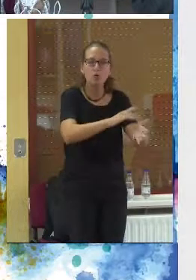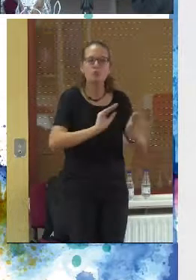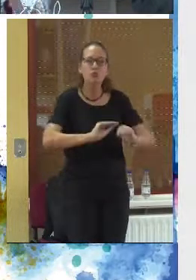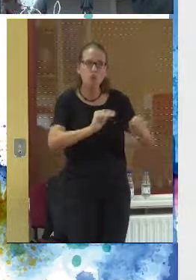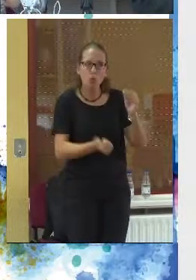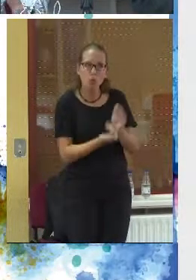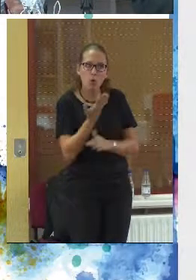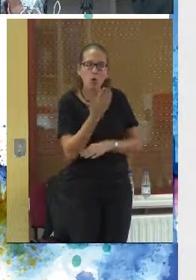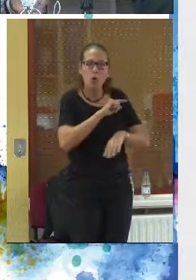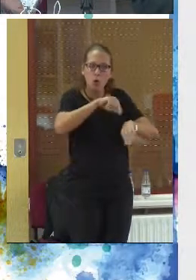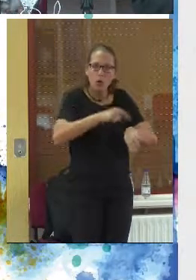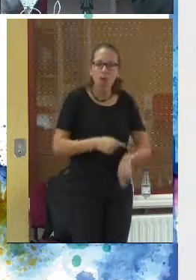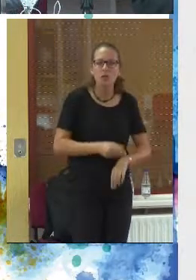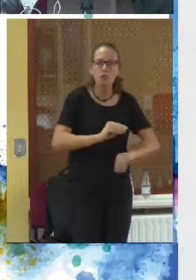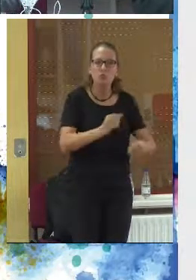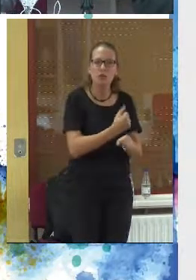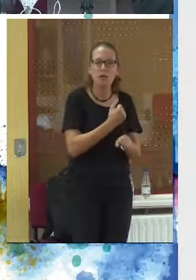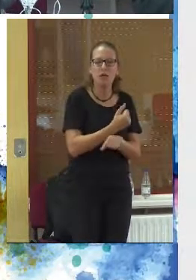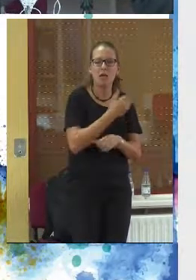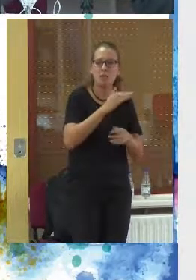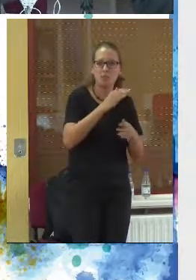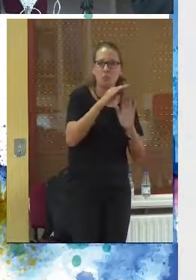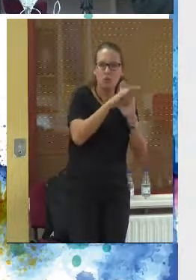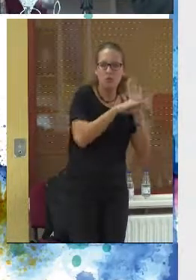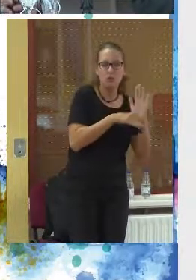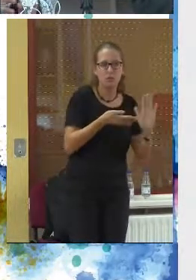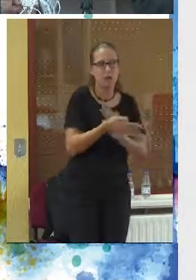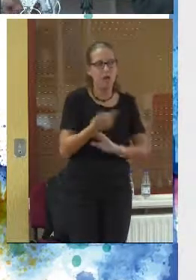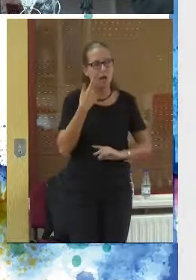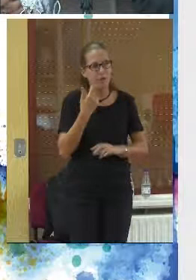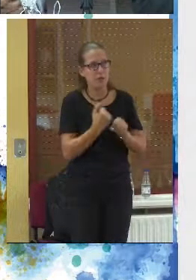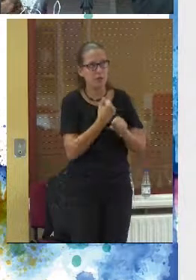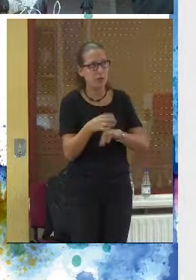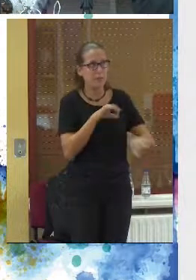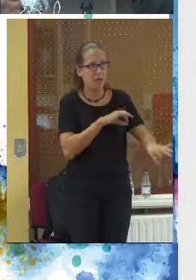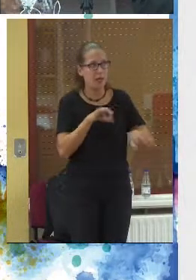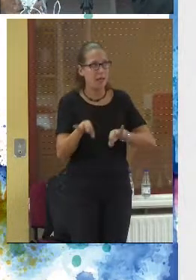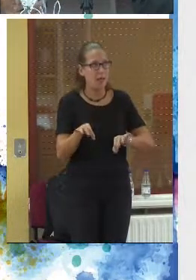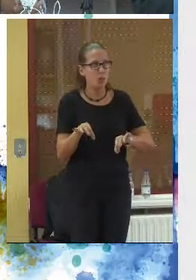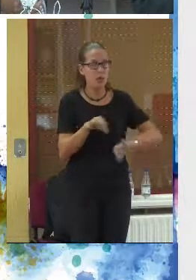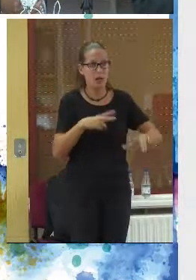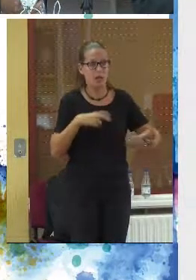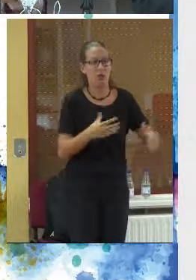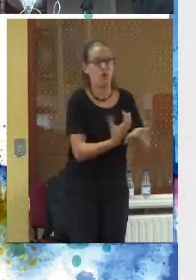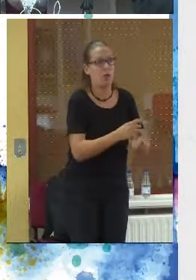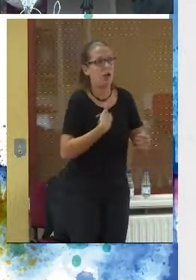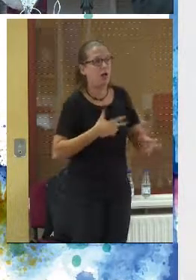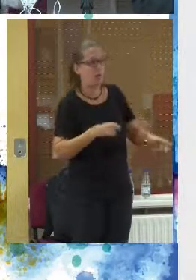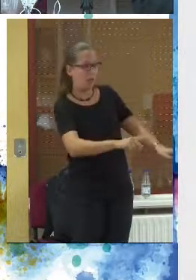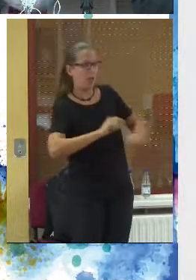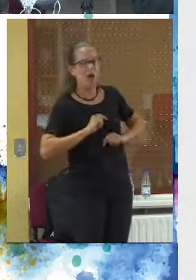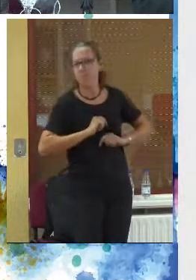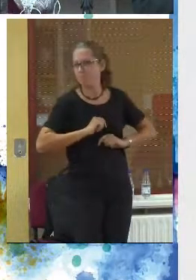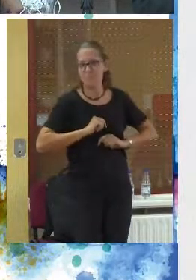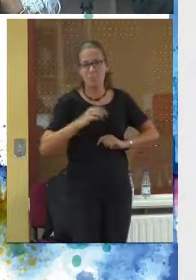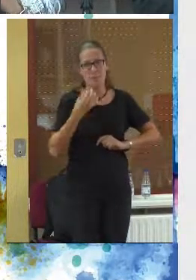own agenda, their calendar. They don't need their tutors to prepare all that, and that's why there is